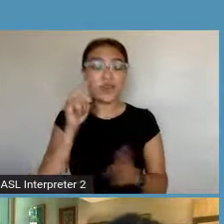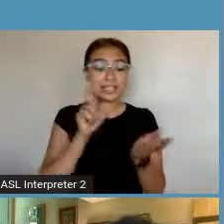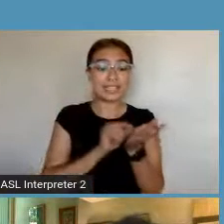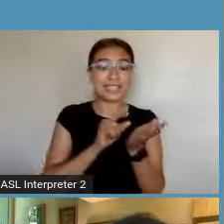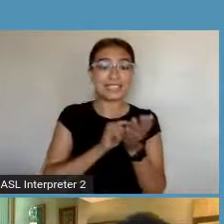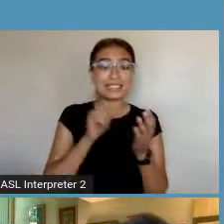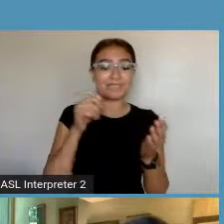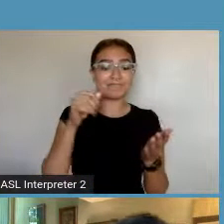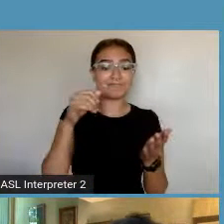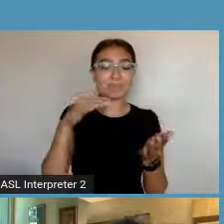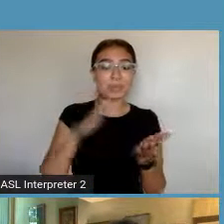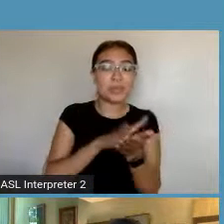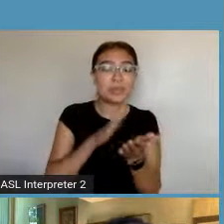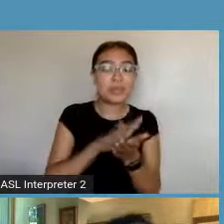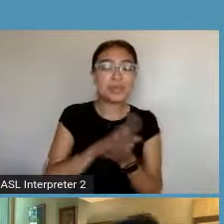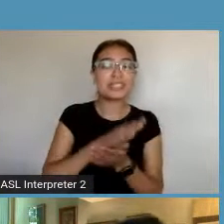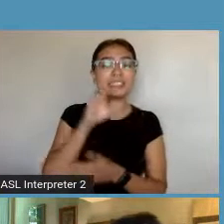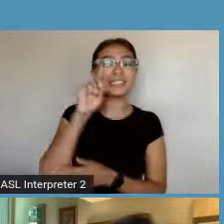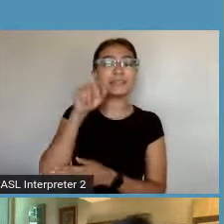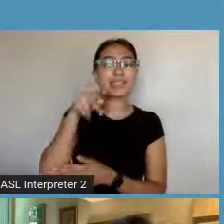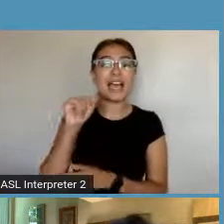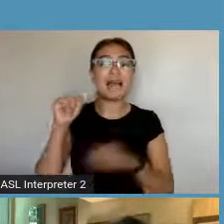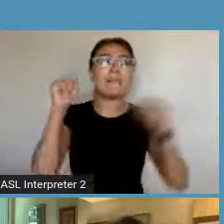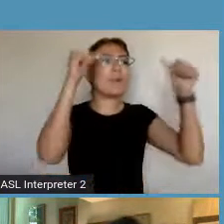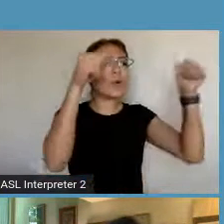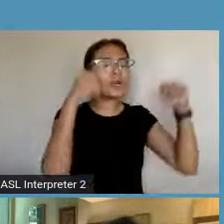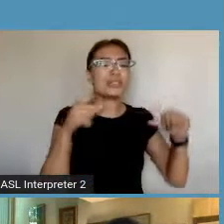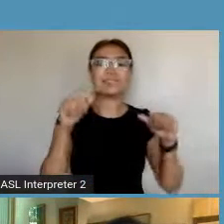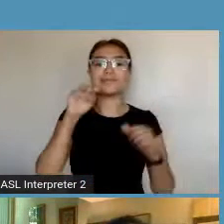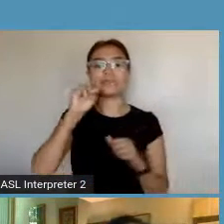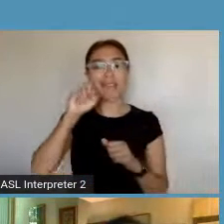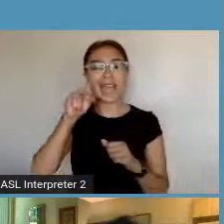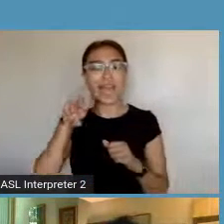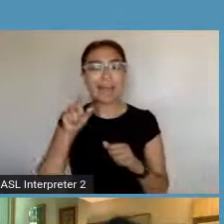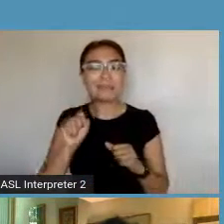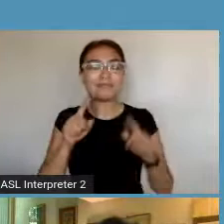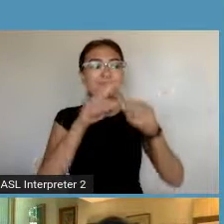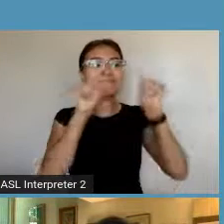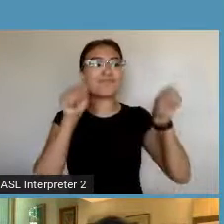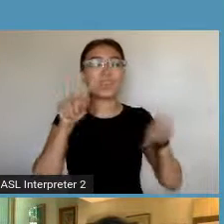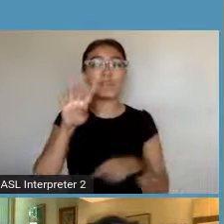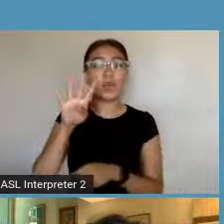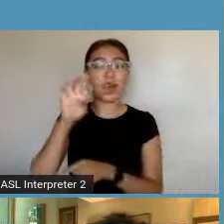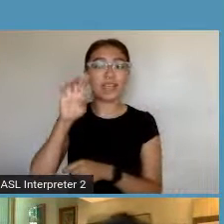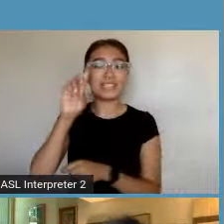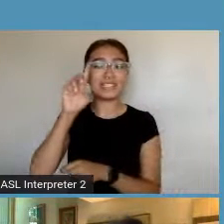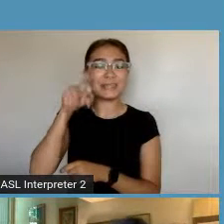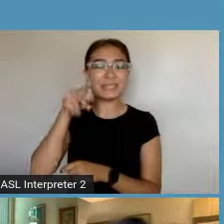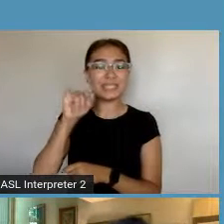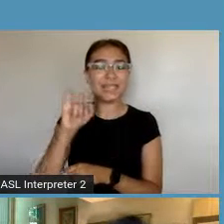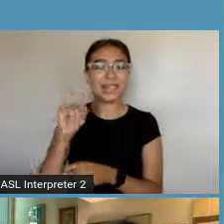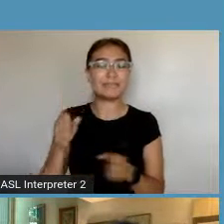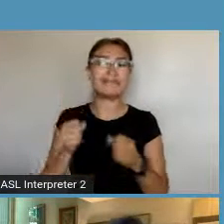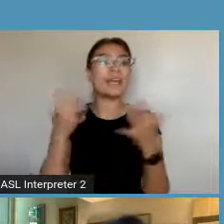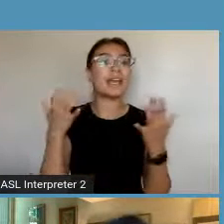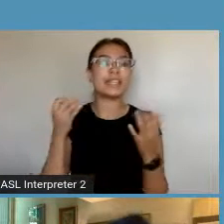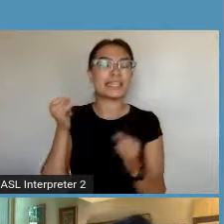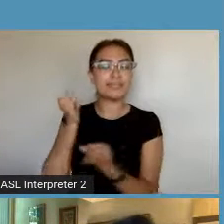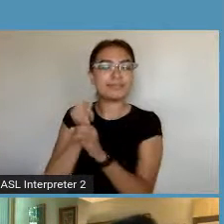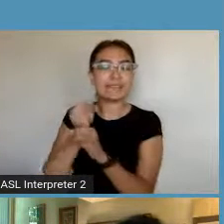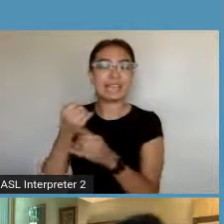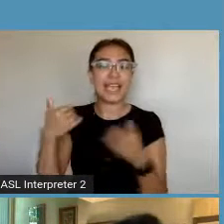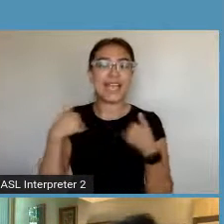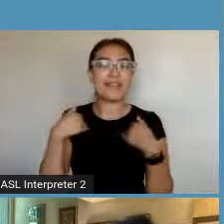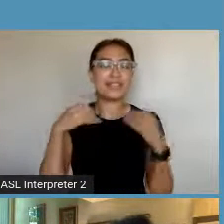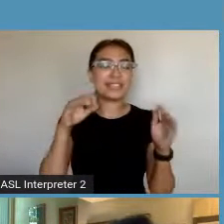You have to think about posters and maps, also 400 DPI. A lot of institutions have slides and negatives, and